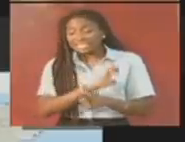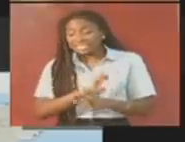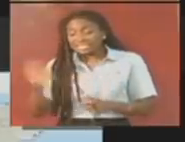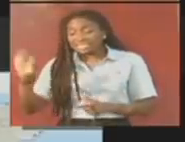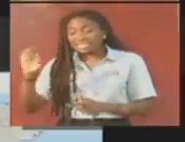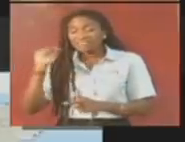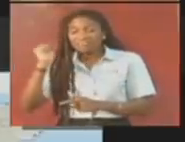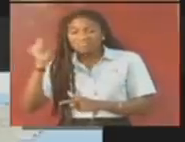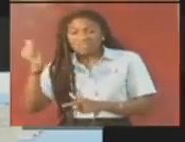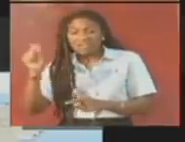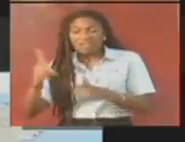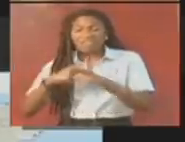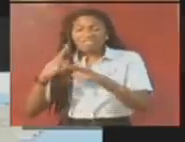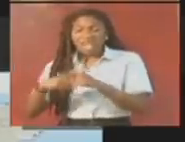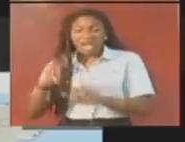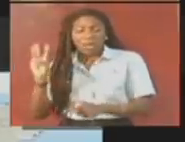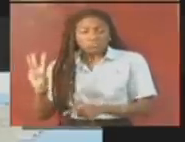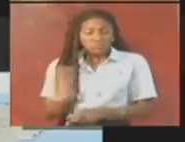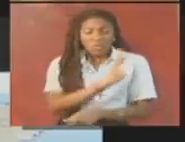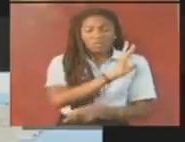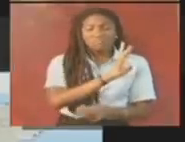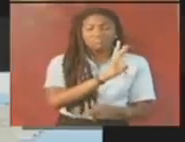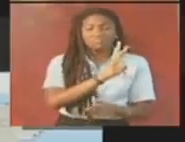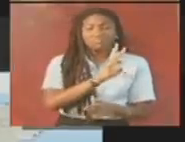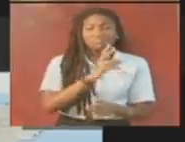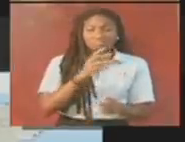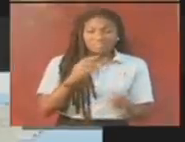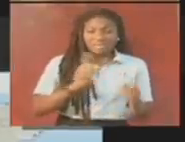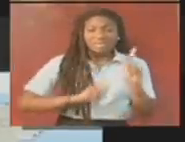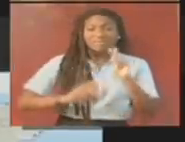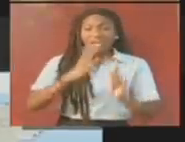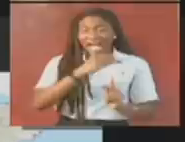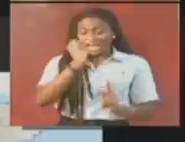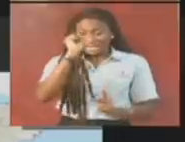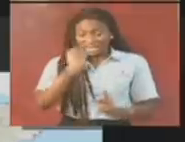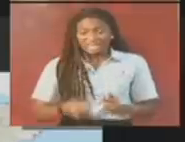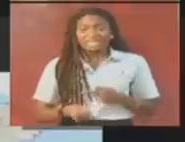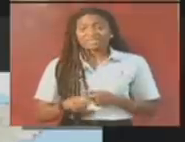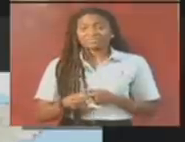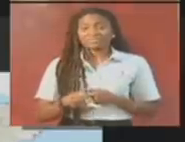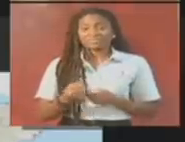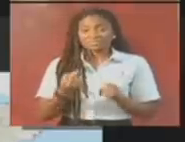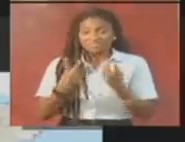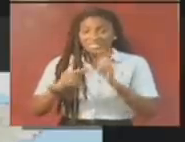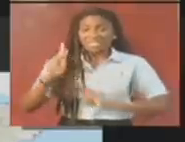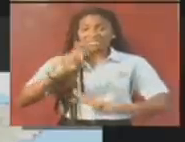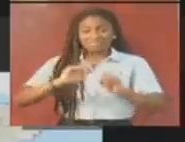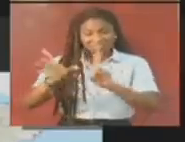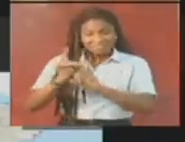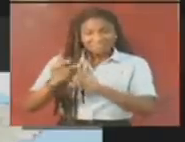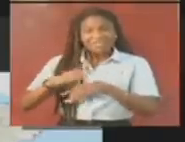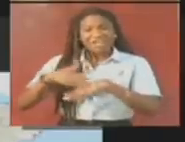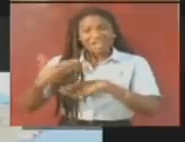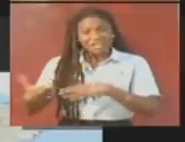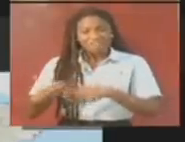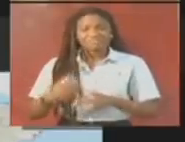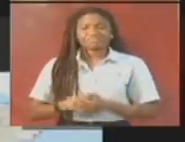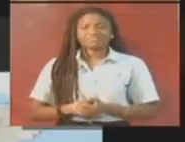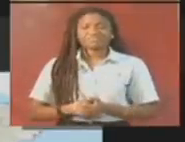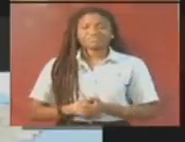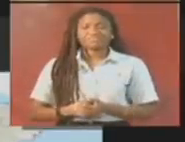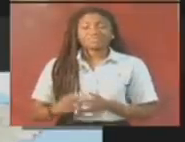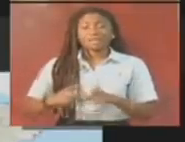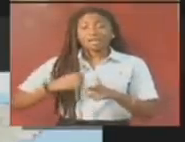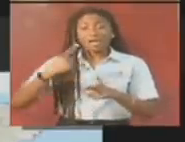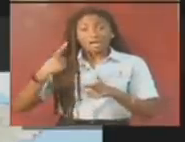higher numbers of cases when compared to the previous weeks. We fast forward and take a look at epidemiological weeks 13 and 14, and again we